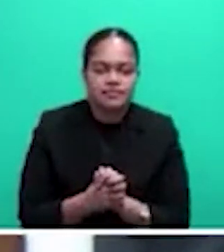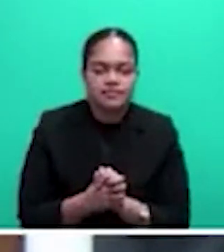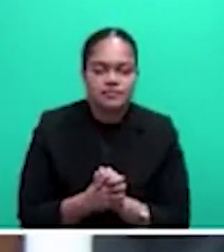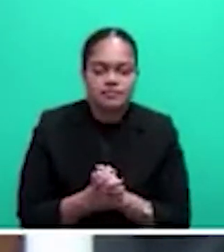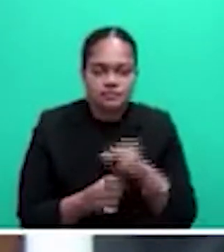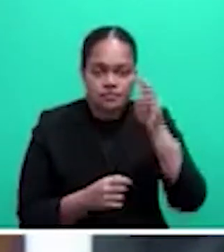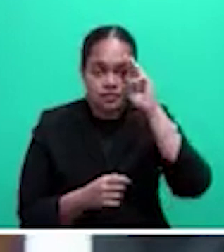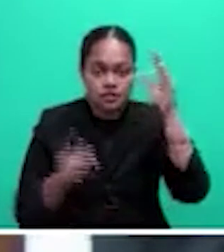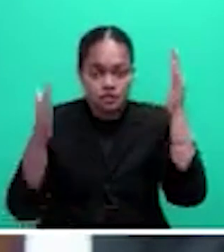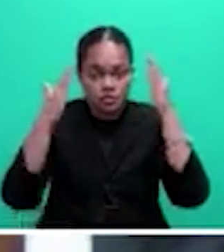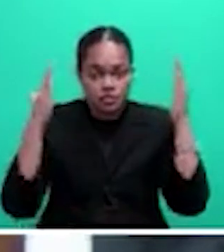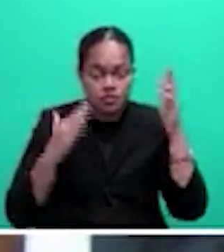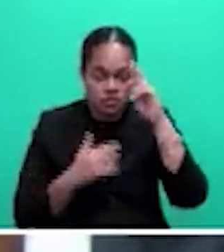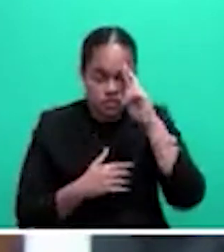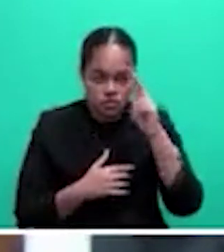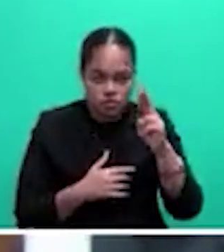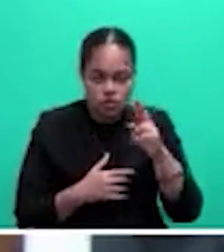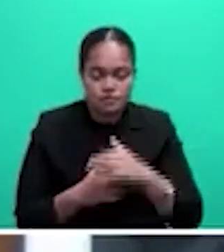Mr. Speaker, sir,